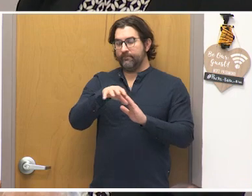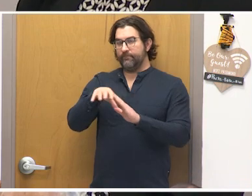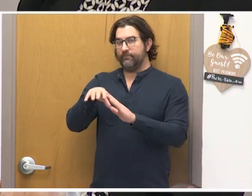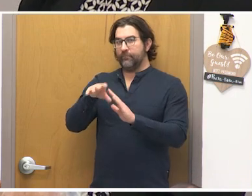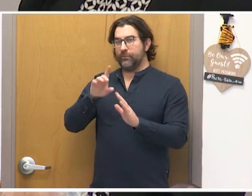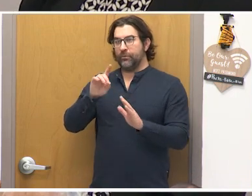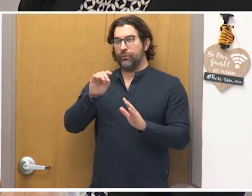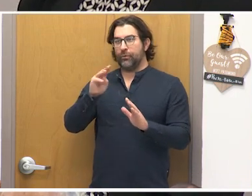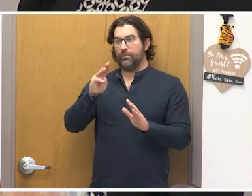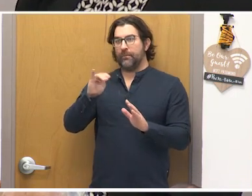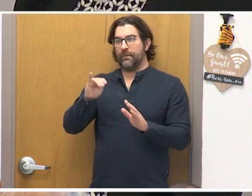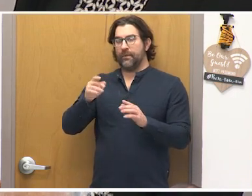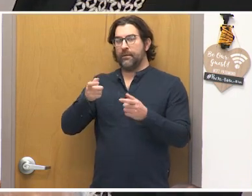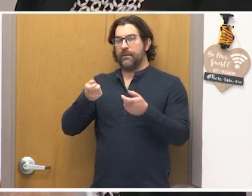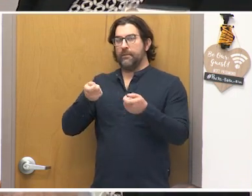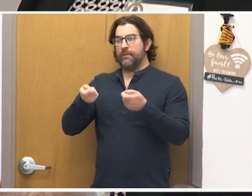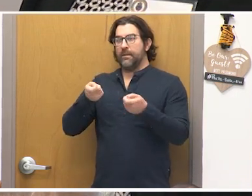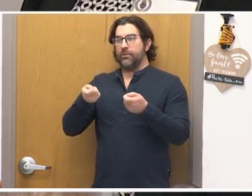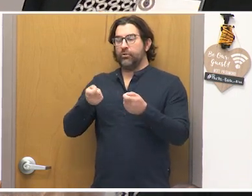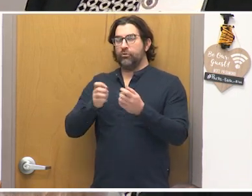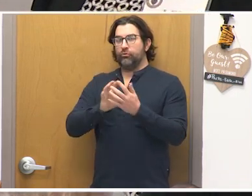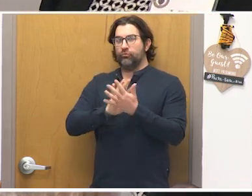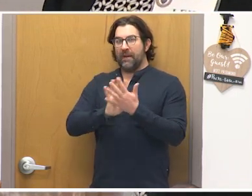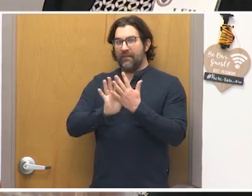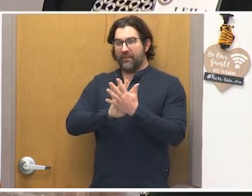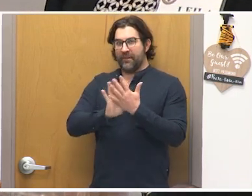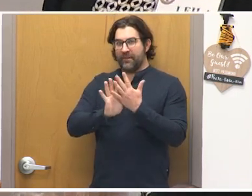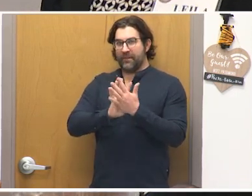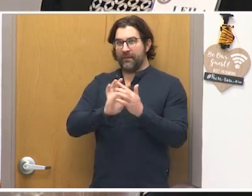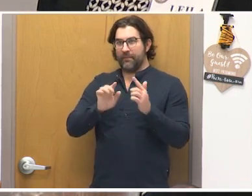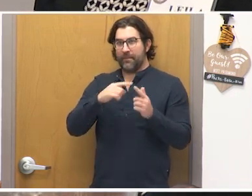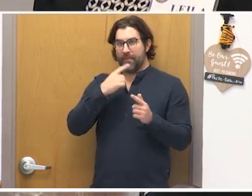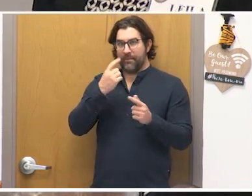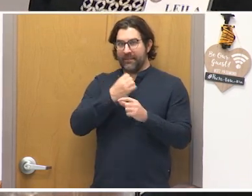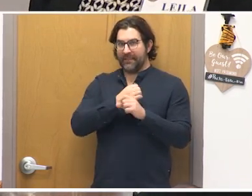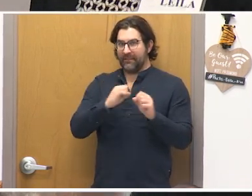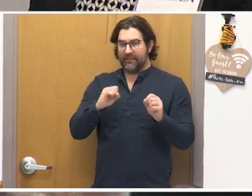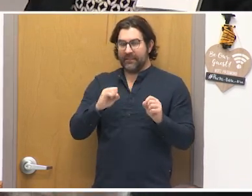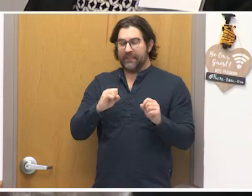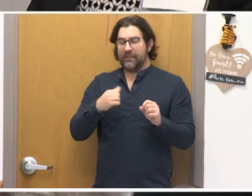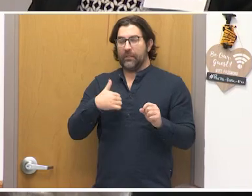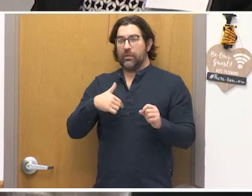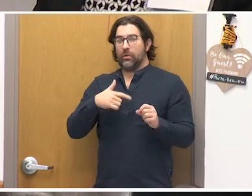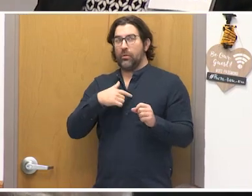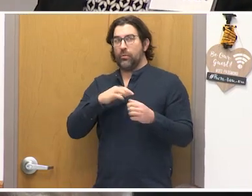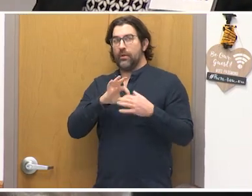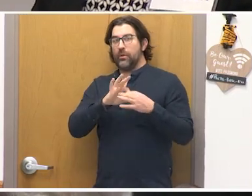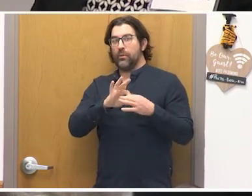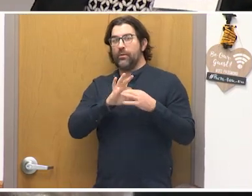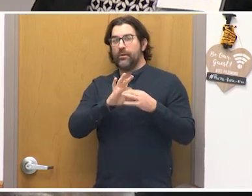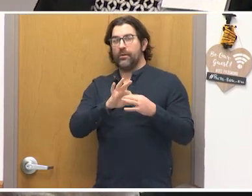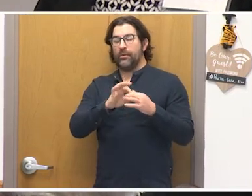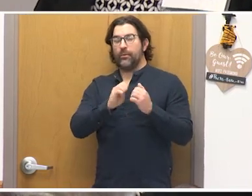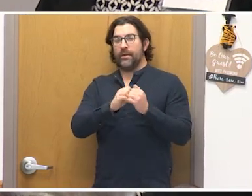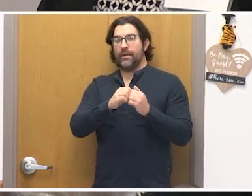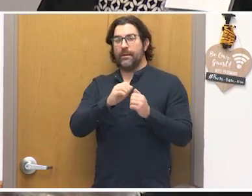DOMI manages the traffic, but not necessarily public safety. We do coordinate with public safety. We have a monthly